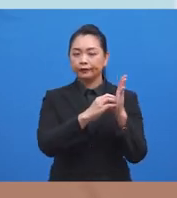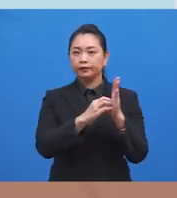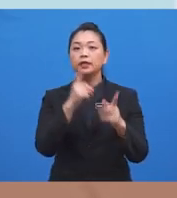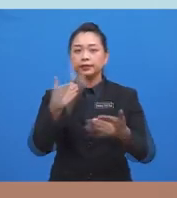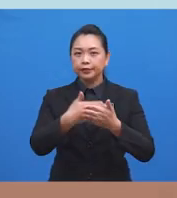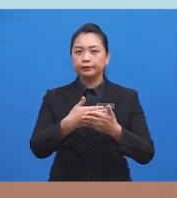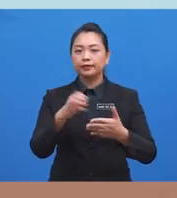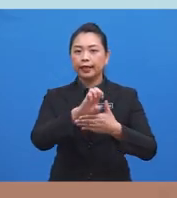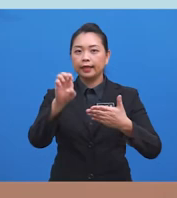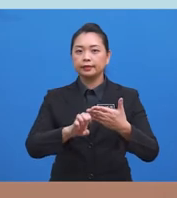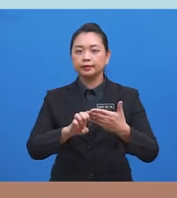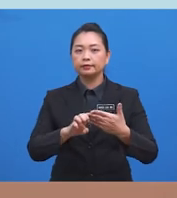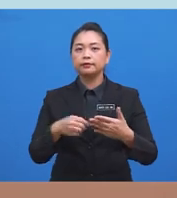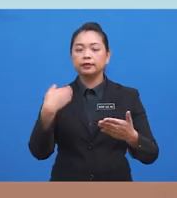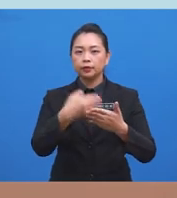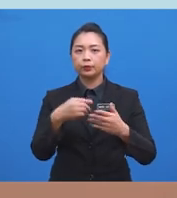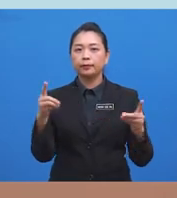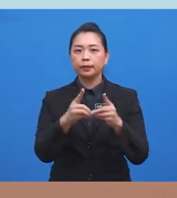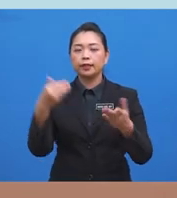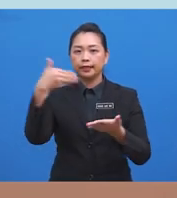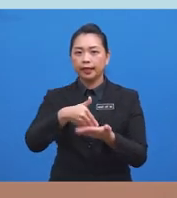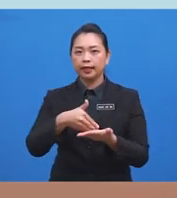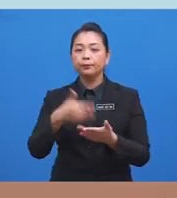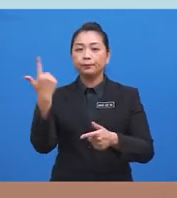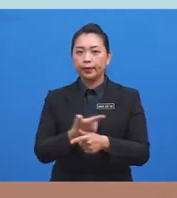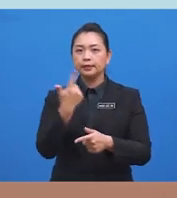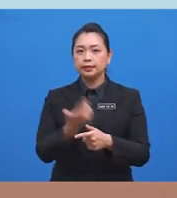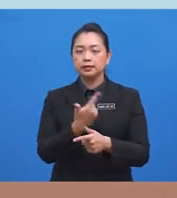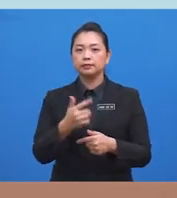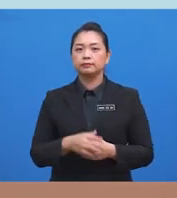correct headings. Till we meet again, practice